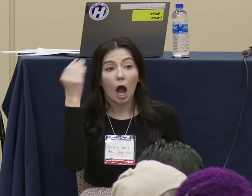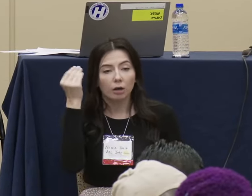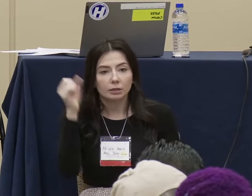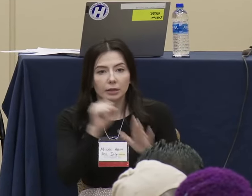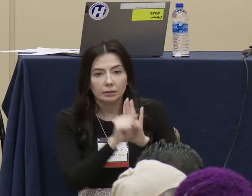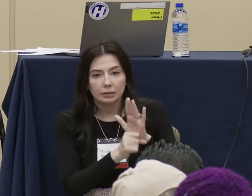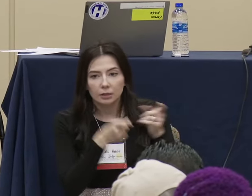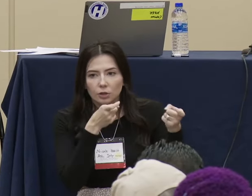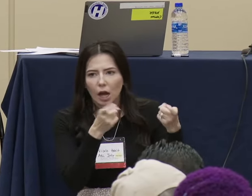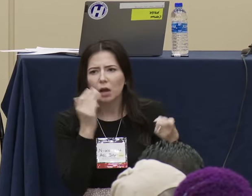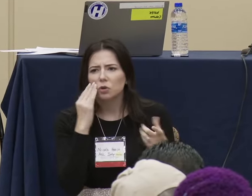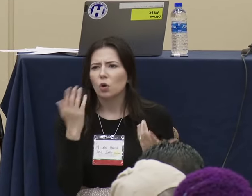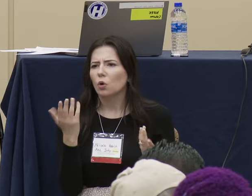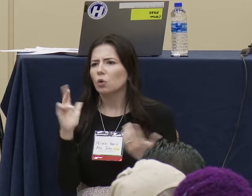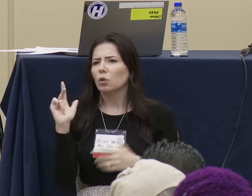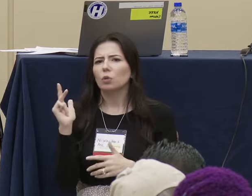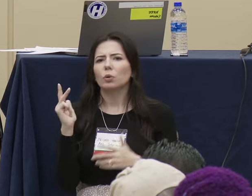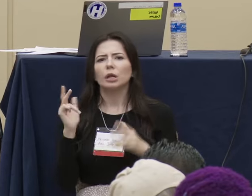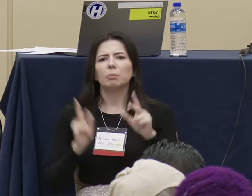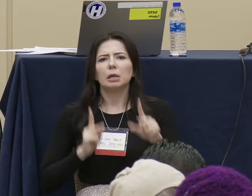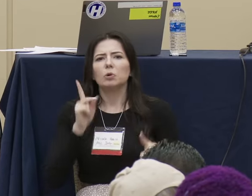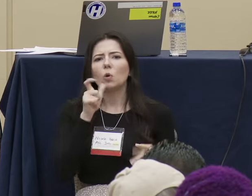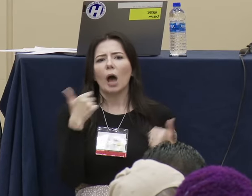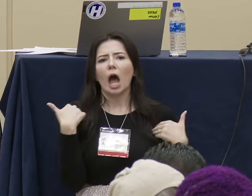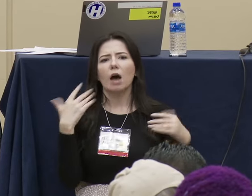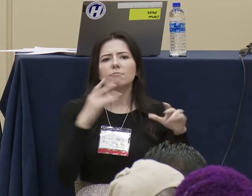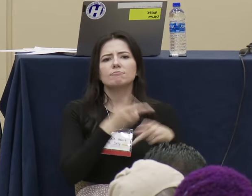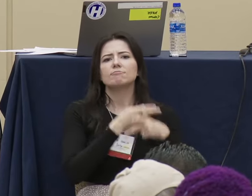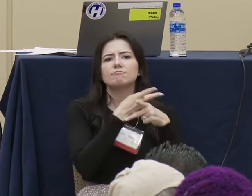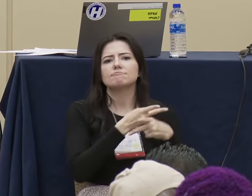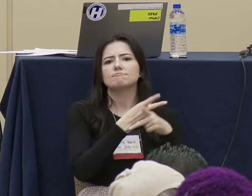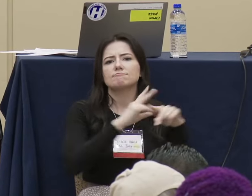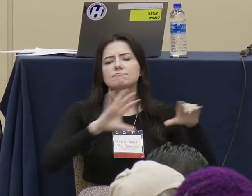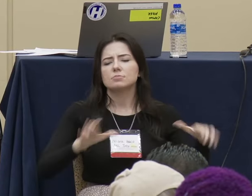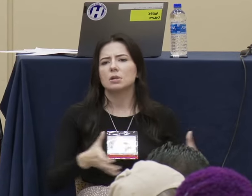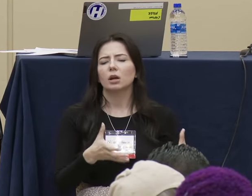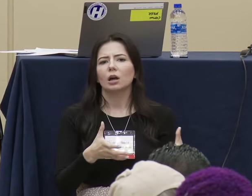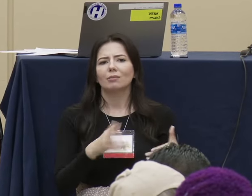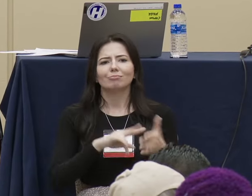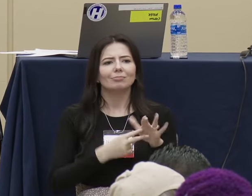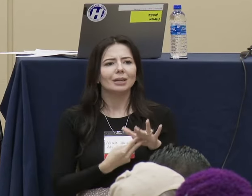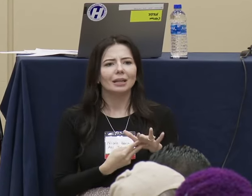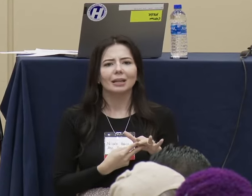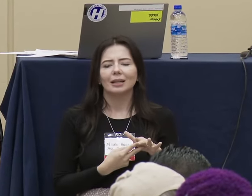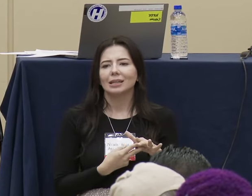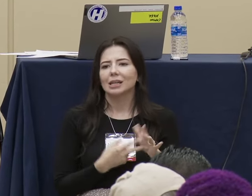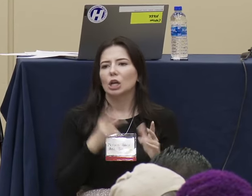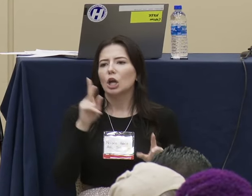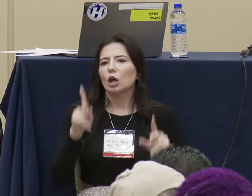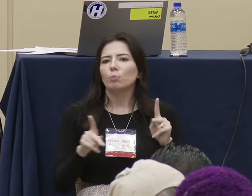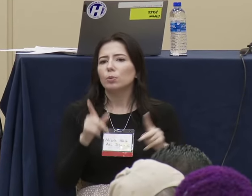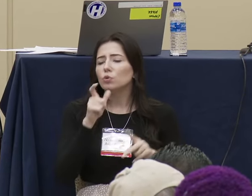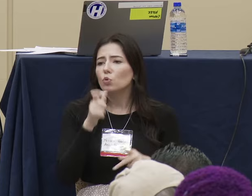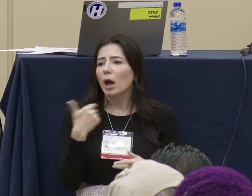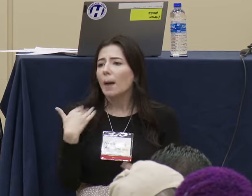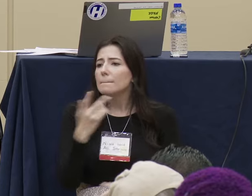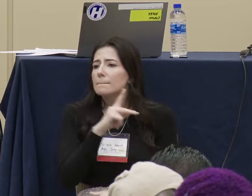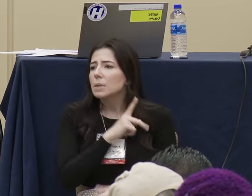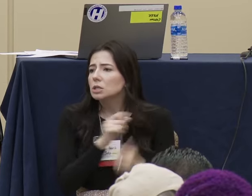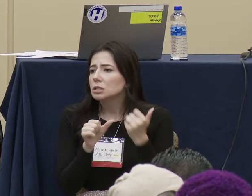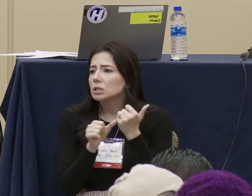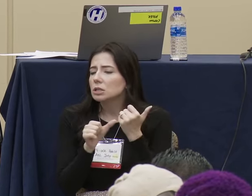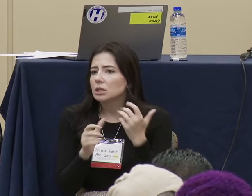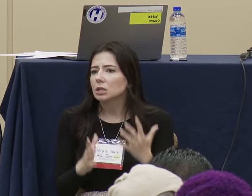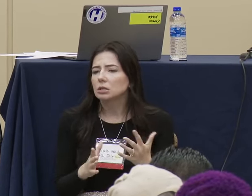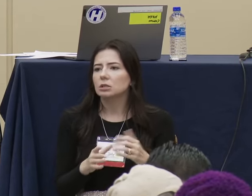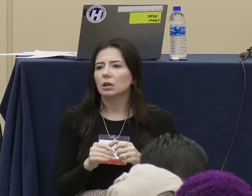three people that have care collectives, meaning a care collective, it's people who have personal assistance,